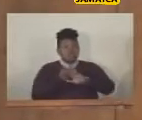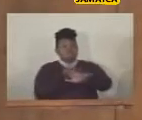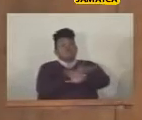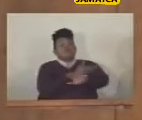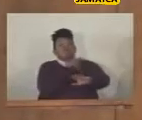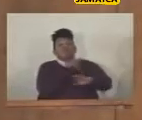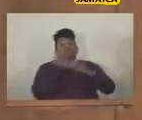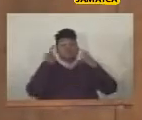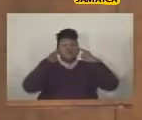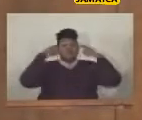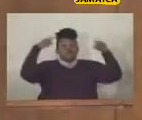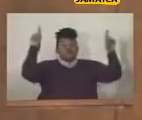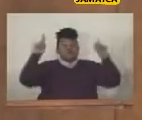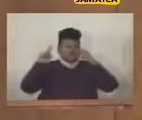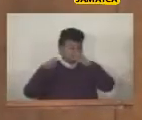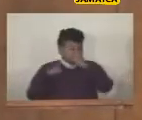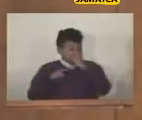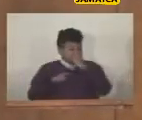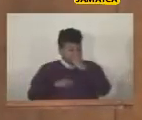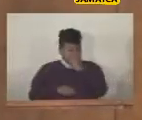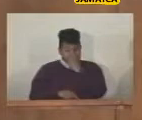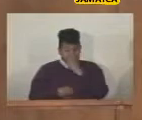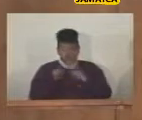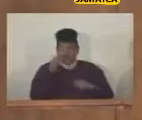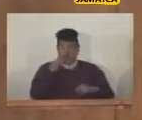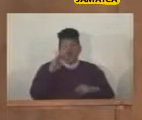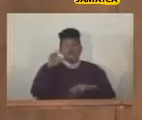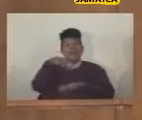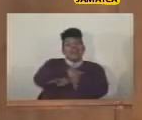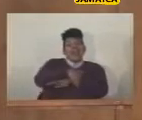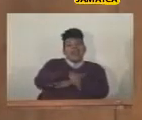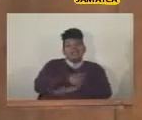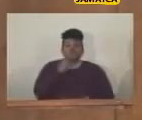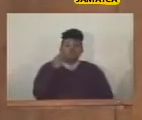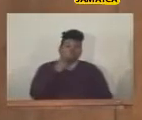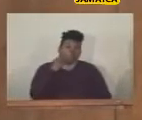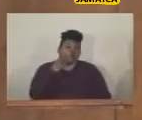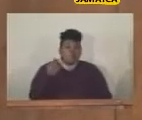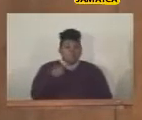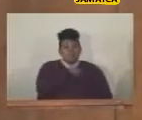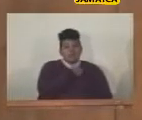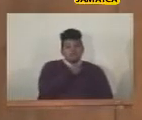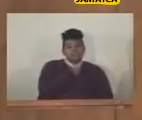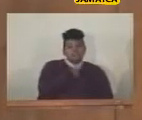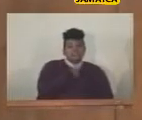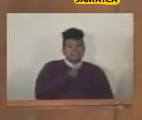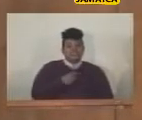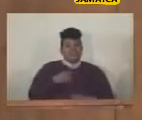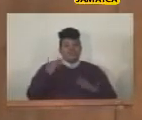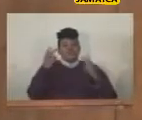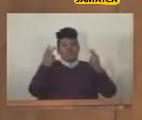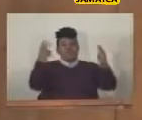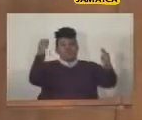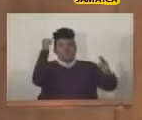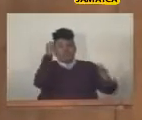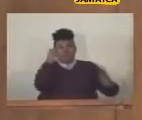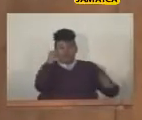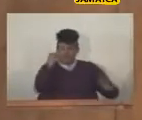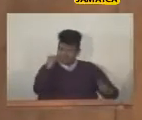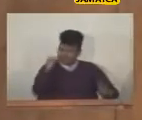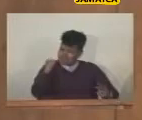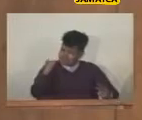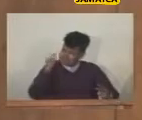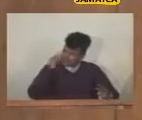be wise. What does it profit you to gain all the material things and lose your life? Why waste your